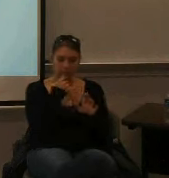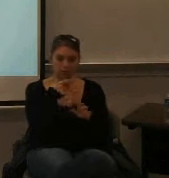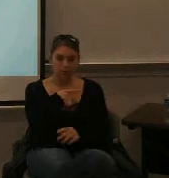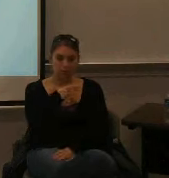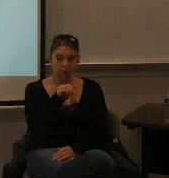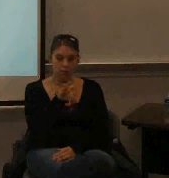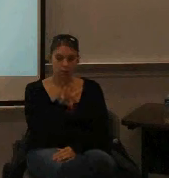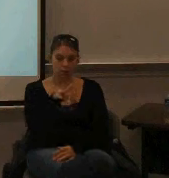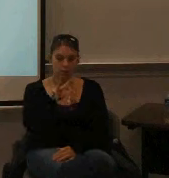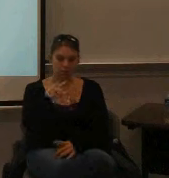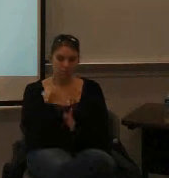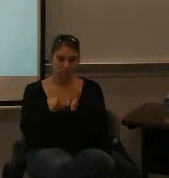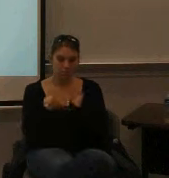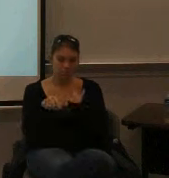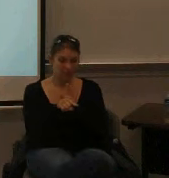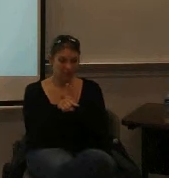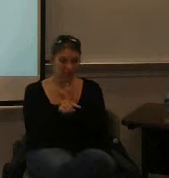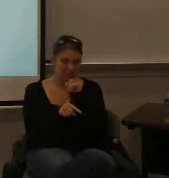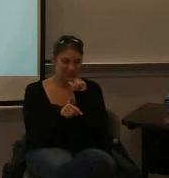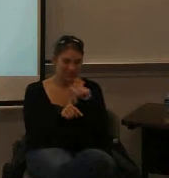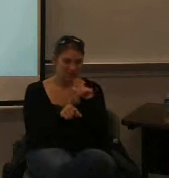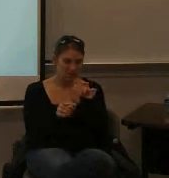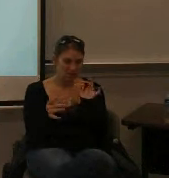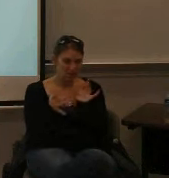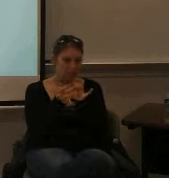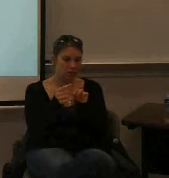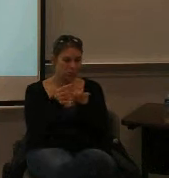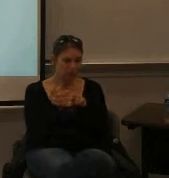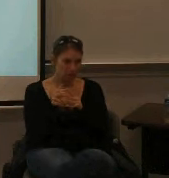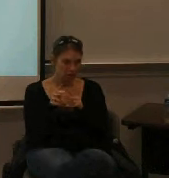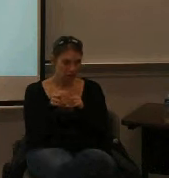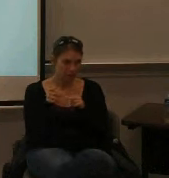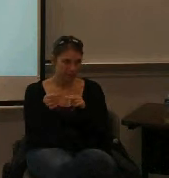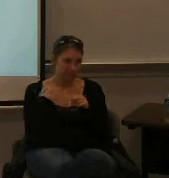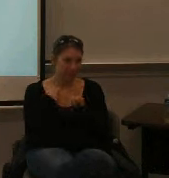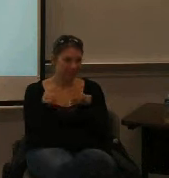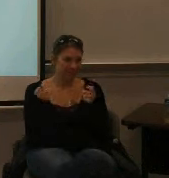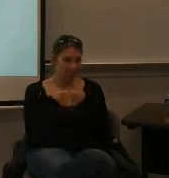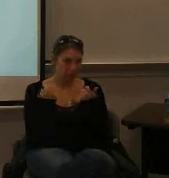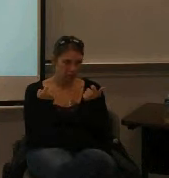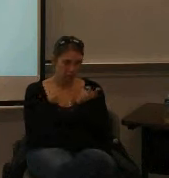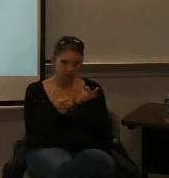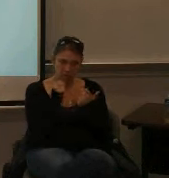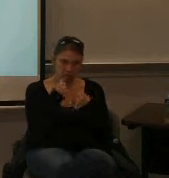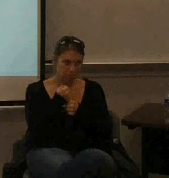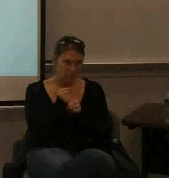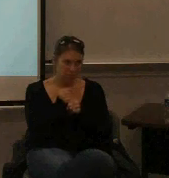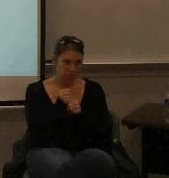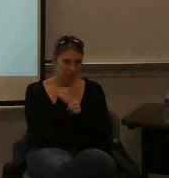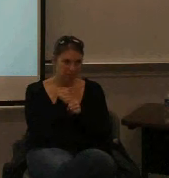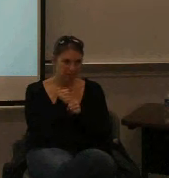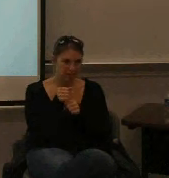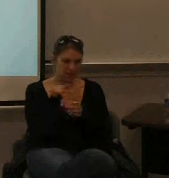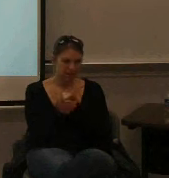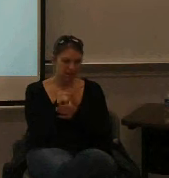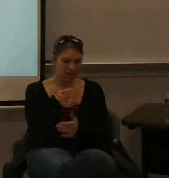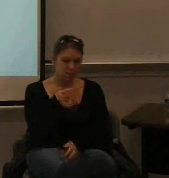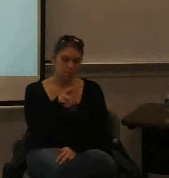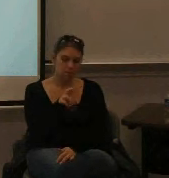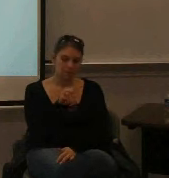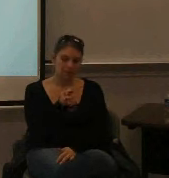PO4 3- don't bond to each other, right? They have different charges. They don't make that insoluble